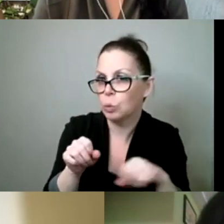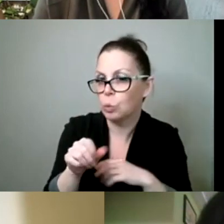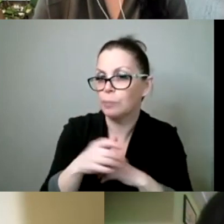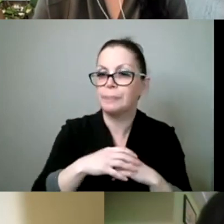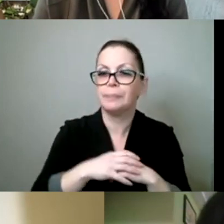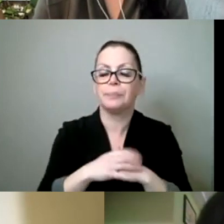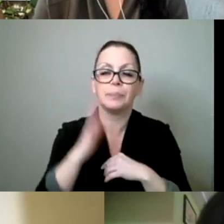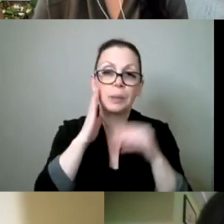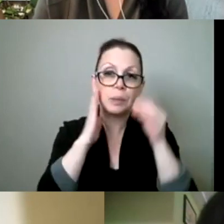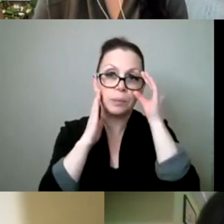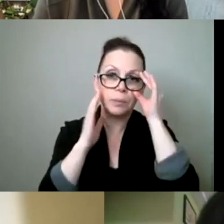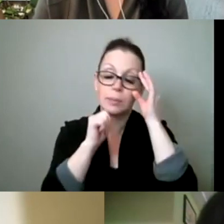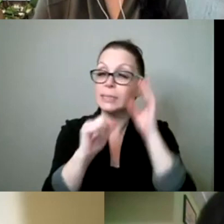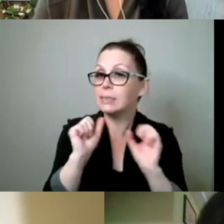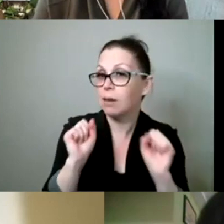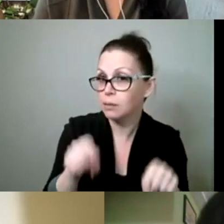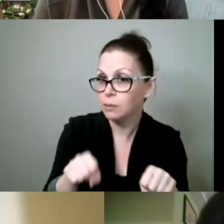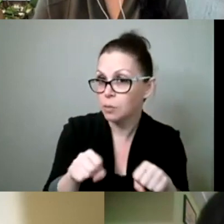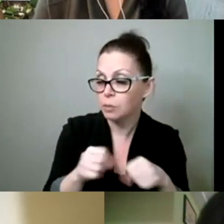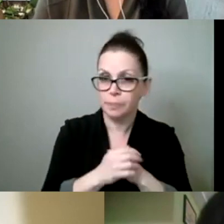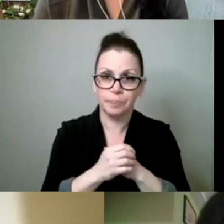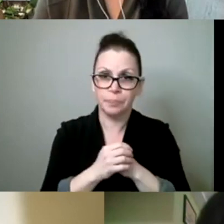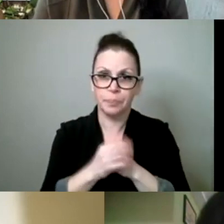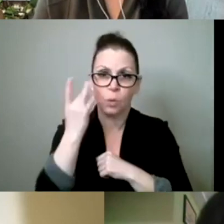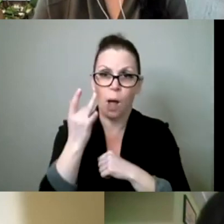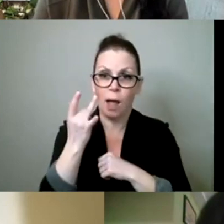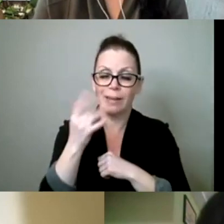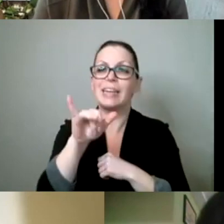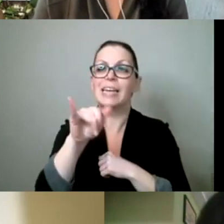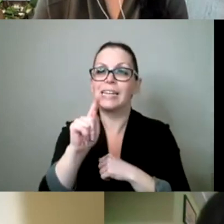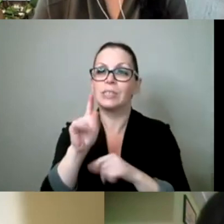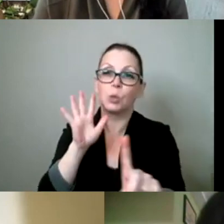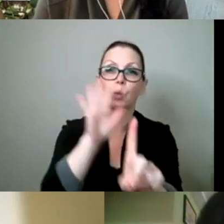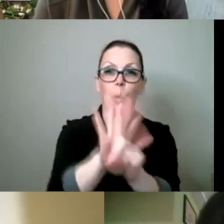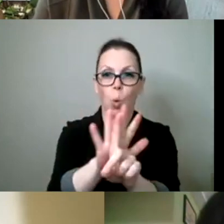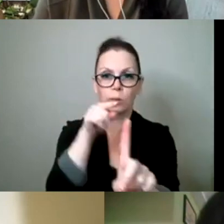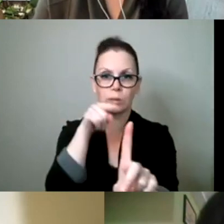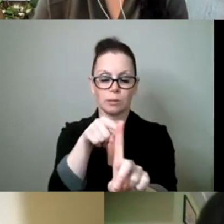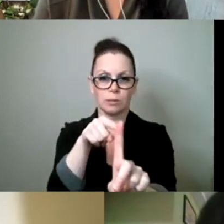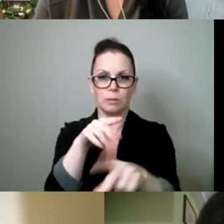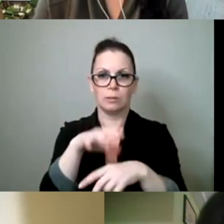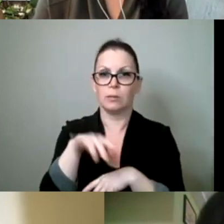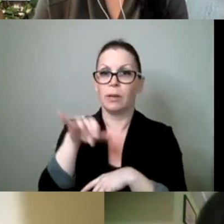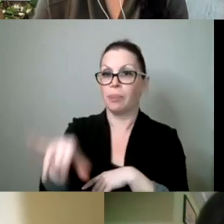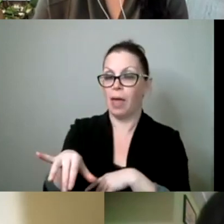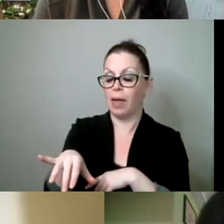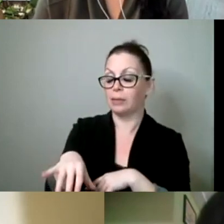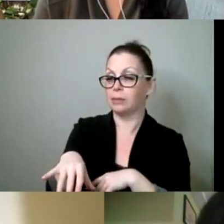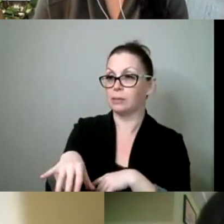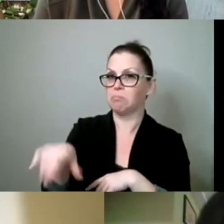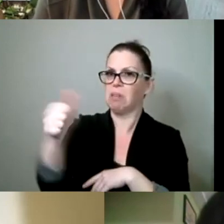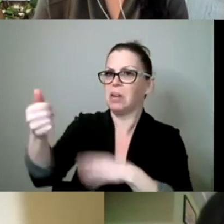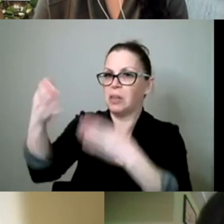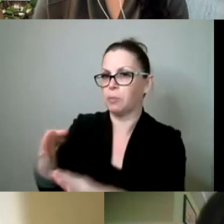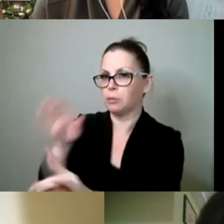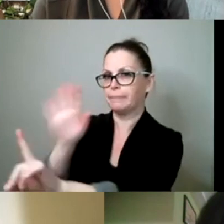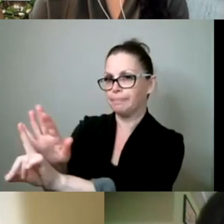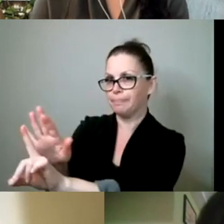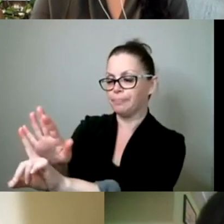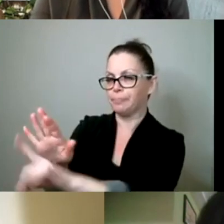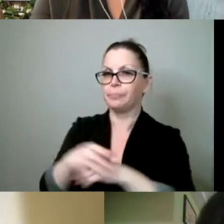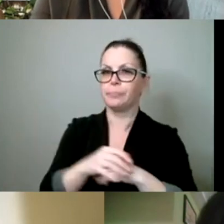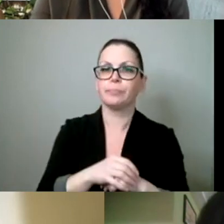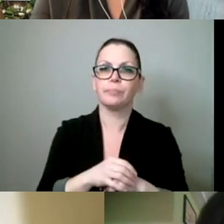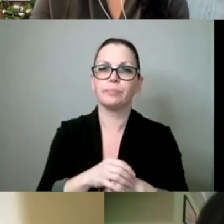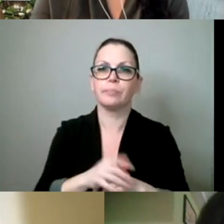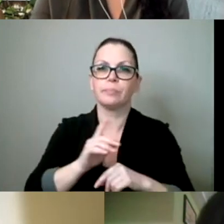you know, it's not supposed to, because it's yours. That is that person's, and this is yours, you know? I